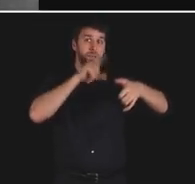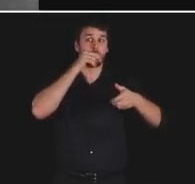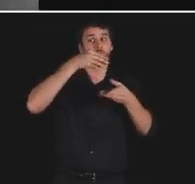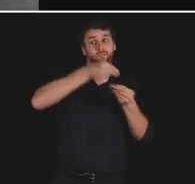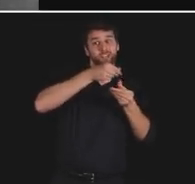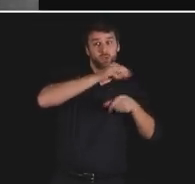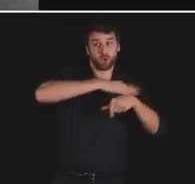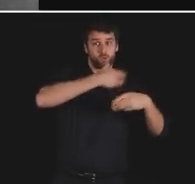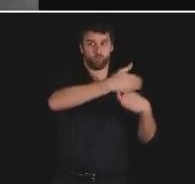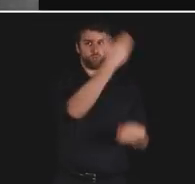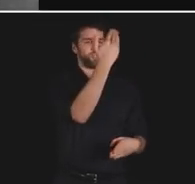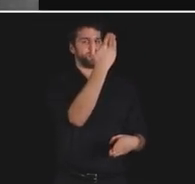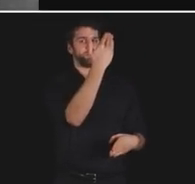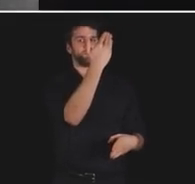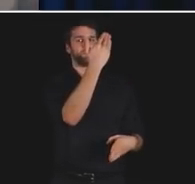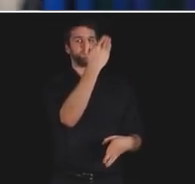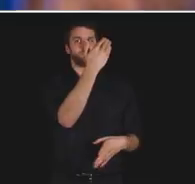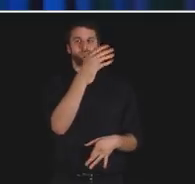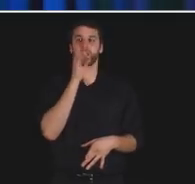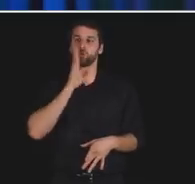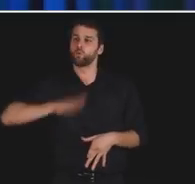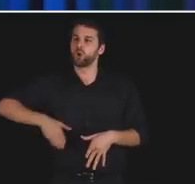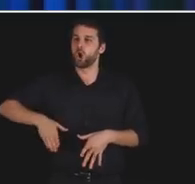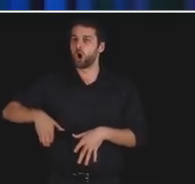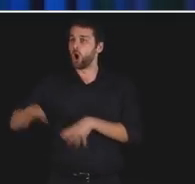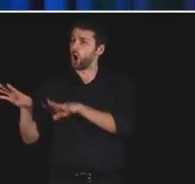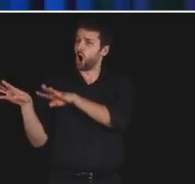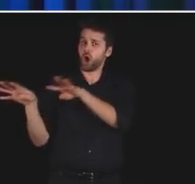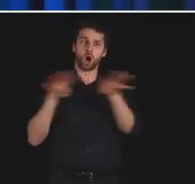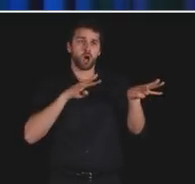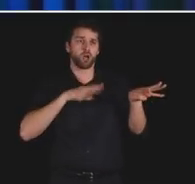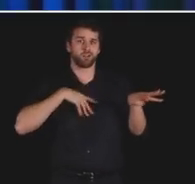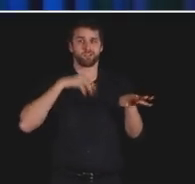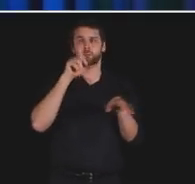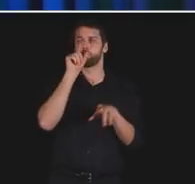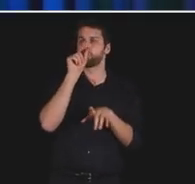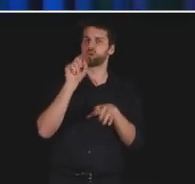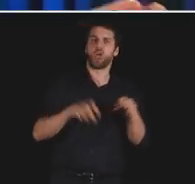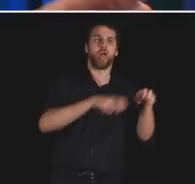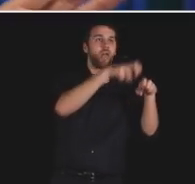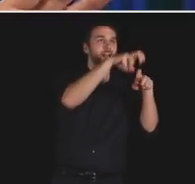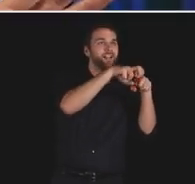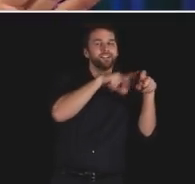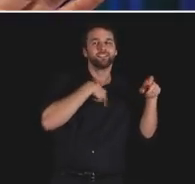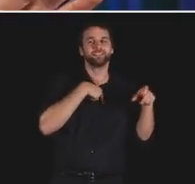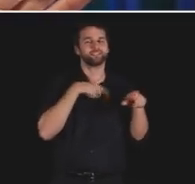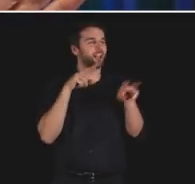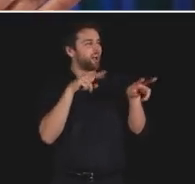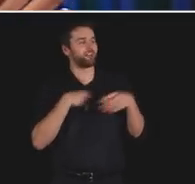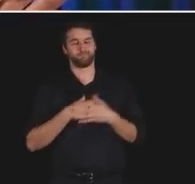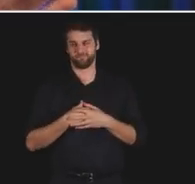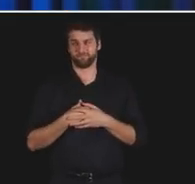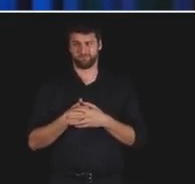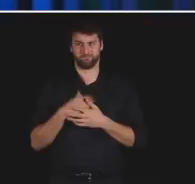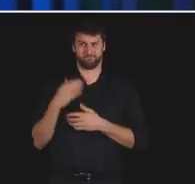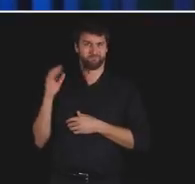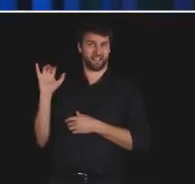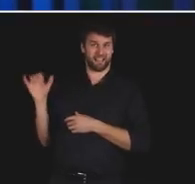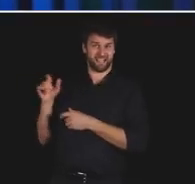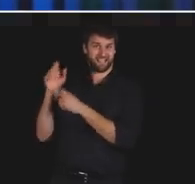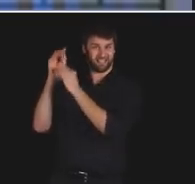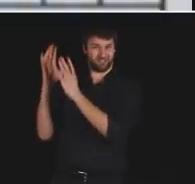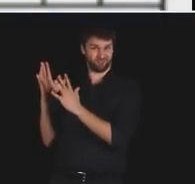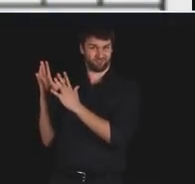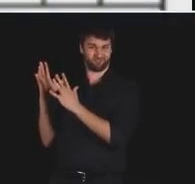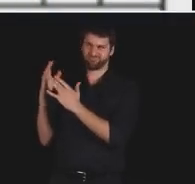that suction cupped right up to the glass. She'd stop class every time a new bird showed up. Thanks to that teacher, these days